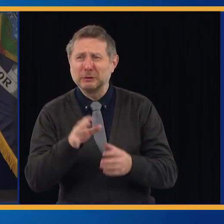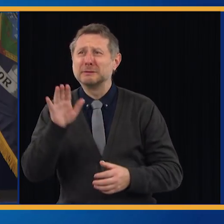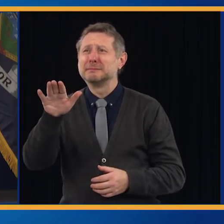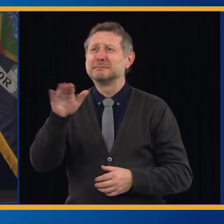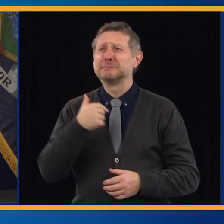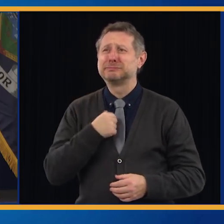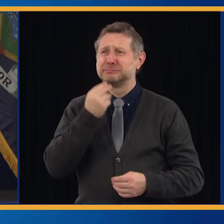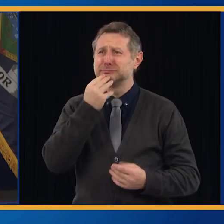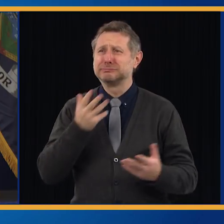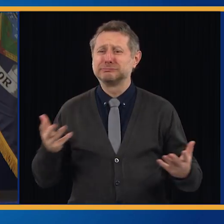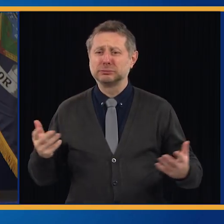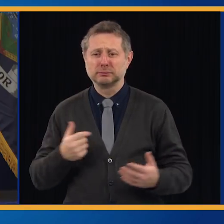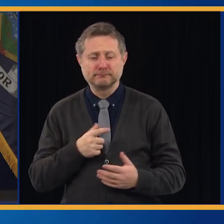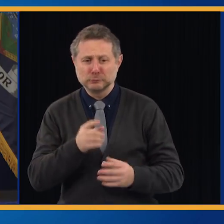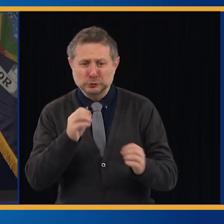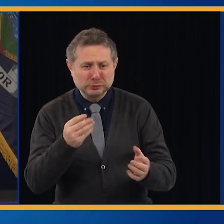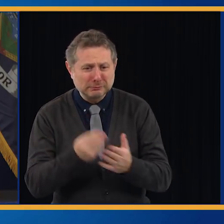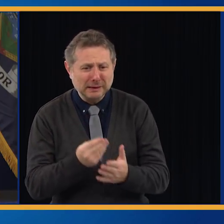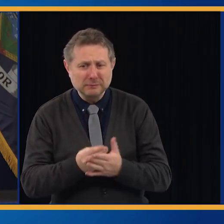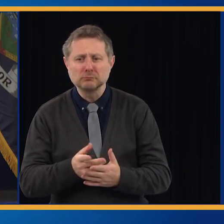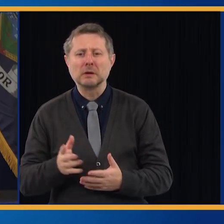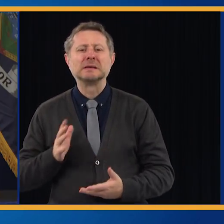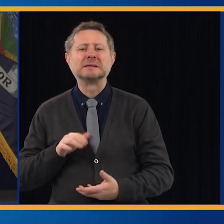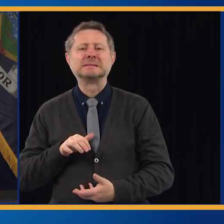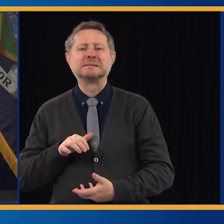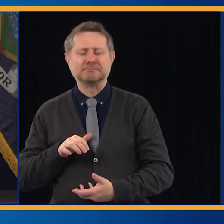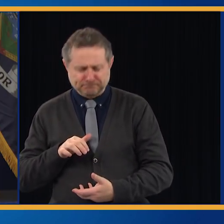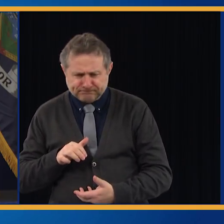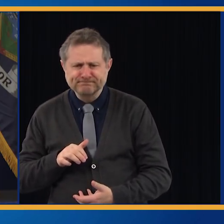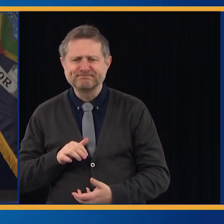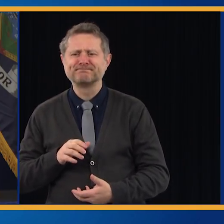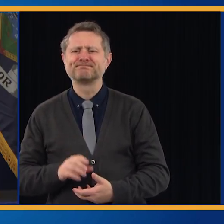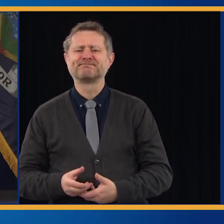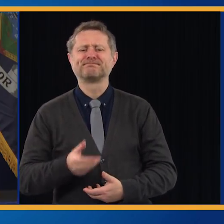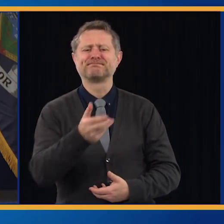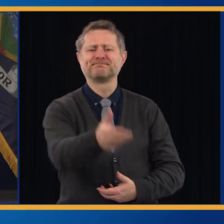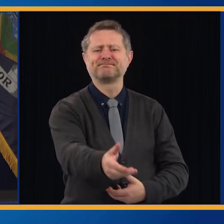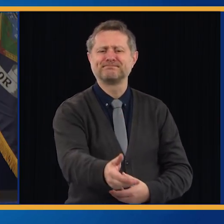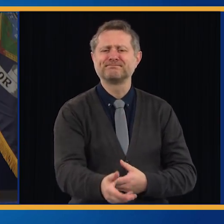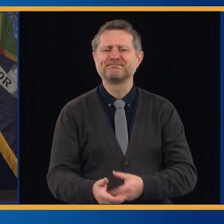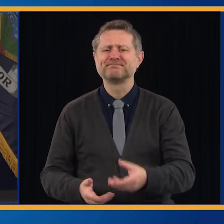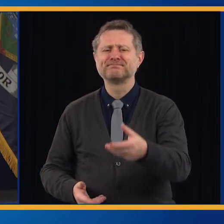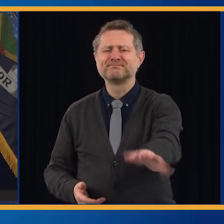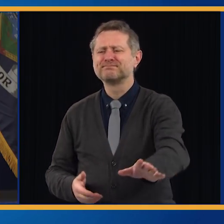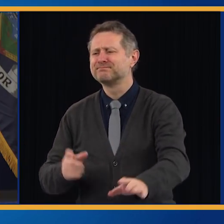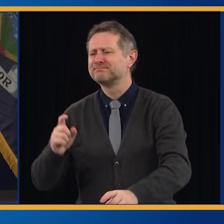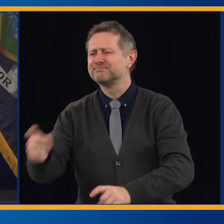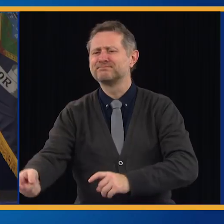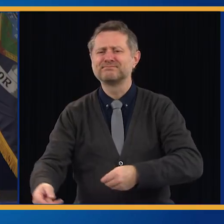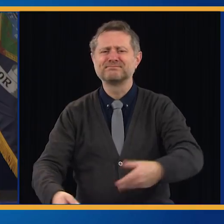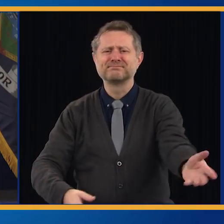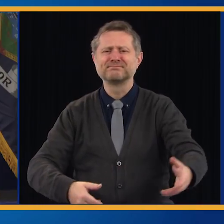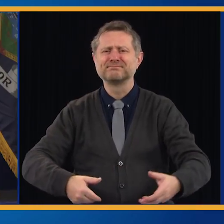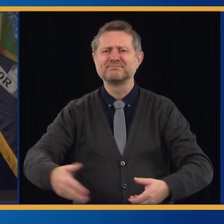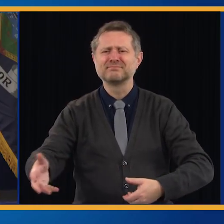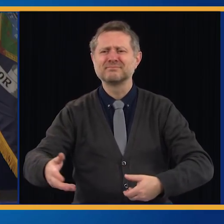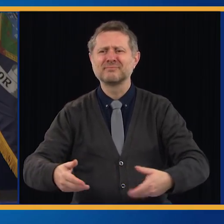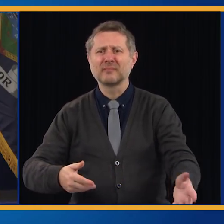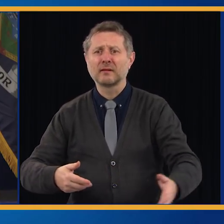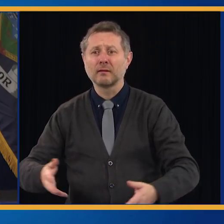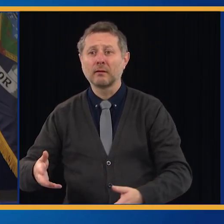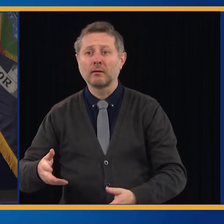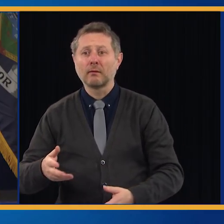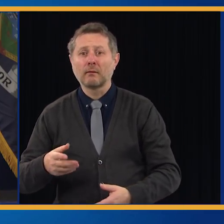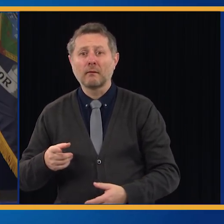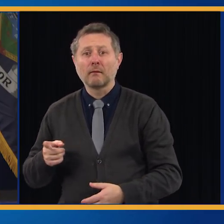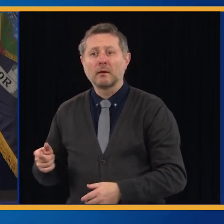Depression, and he would give them food. And he was giving away so much food that he had problems